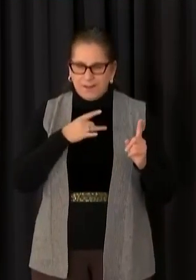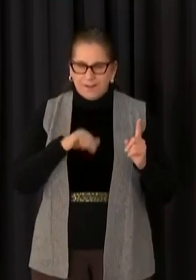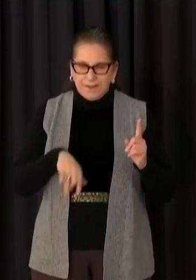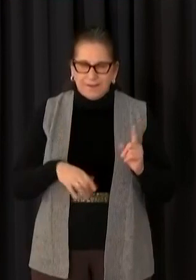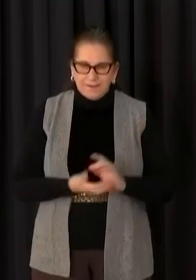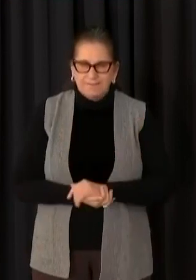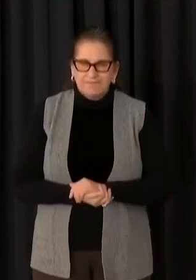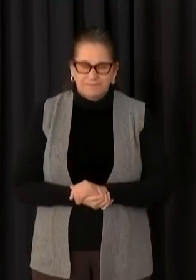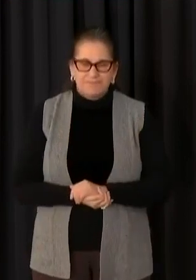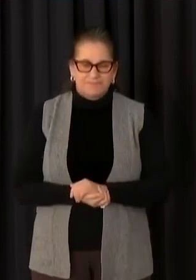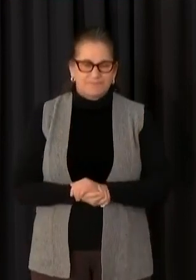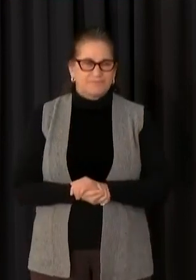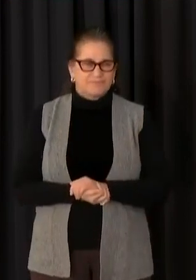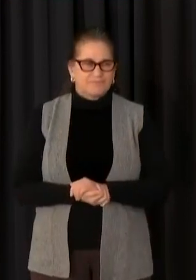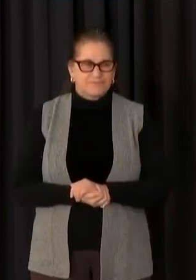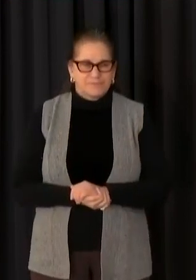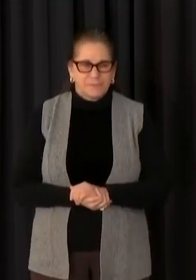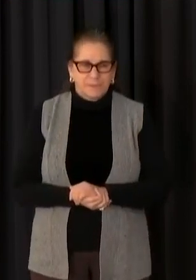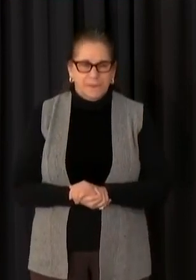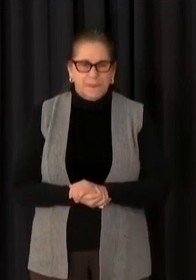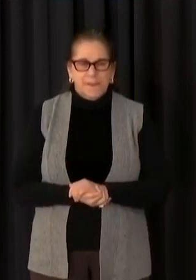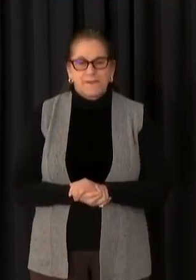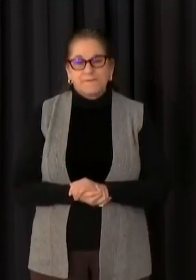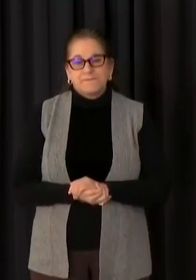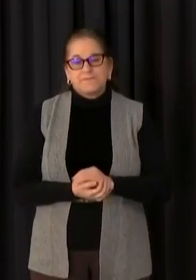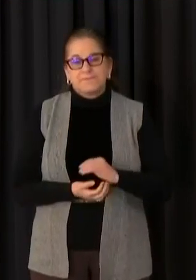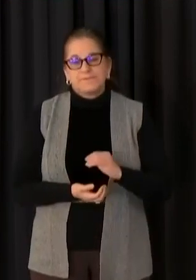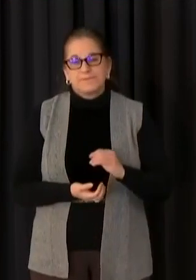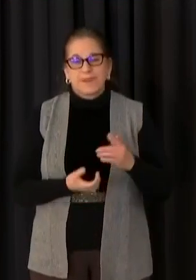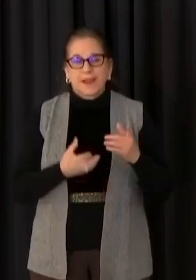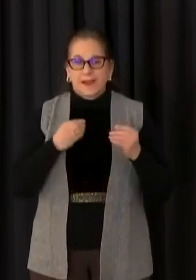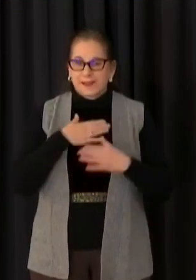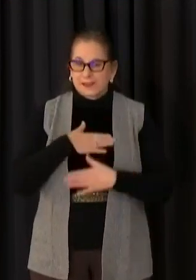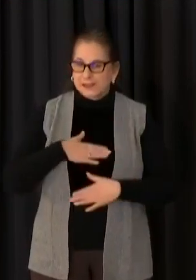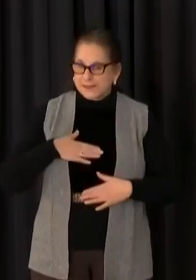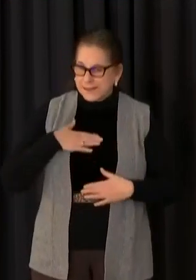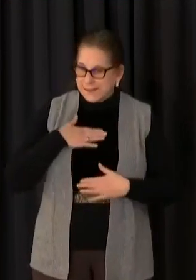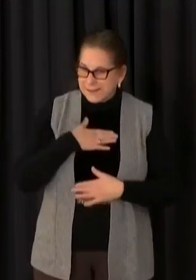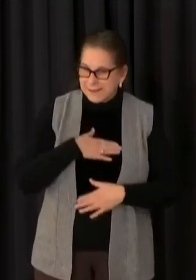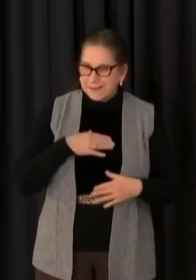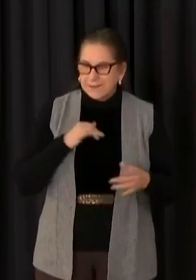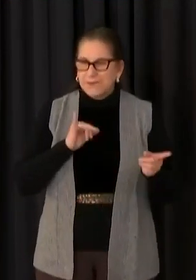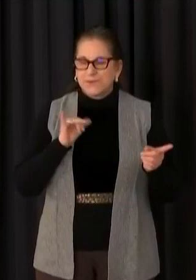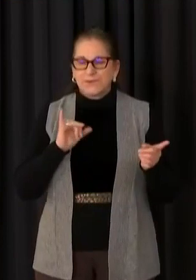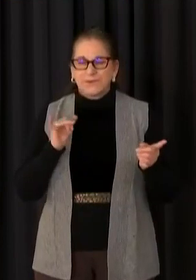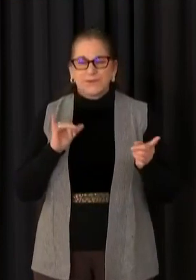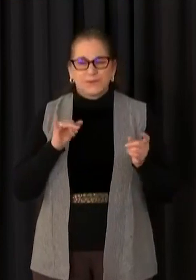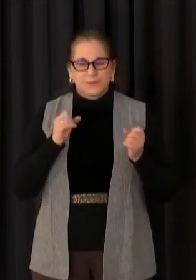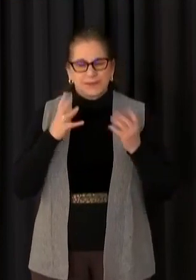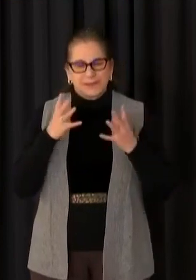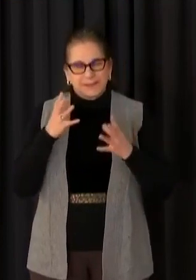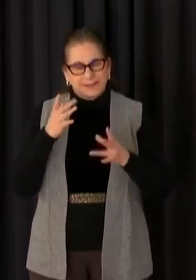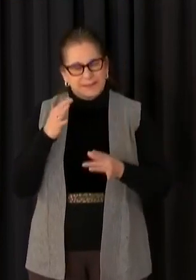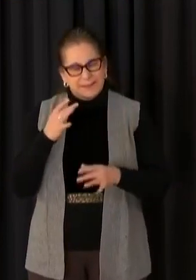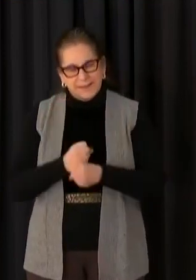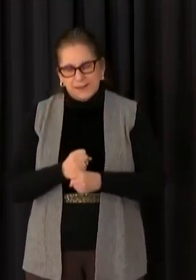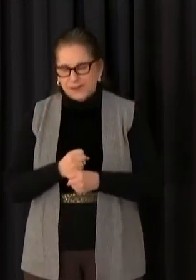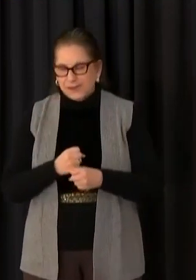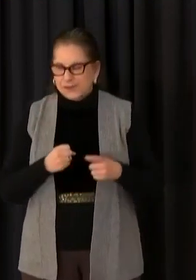has not only informed but entertained his listeners for many, many years. So